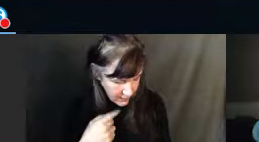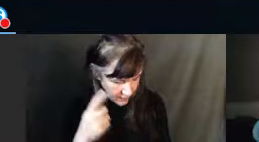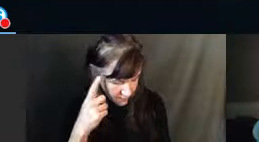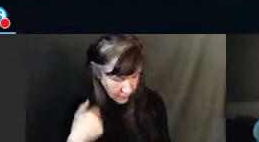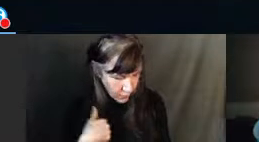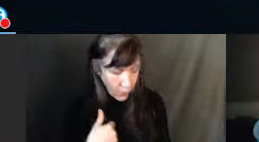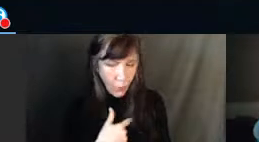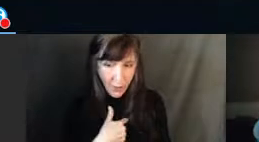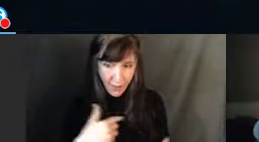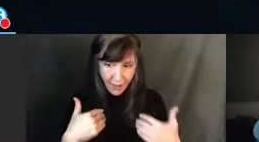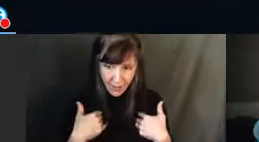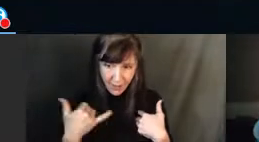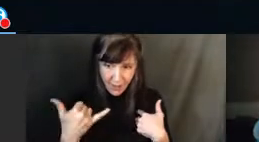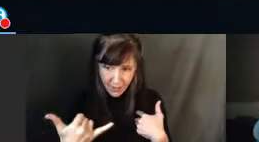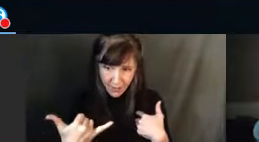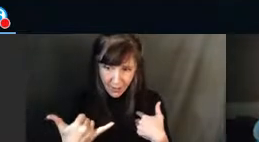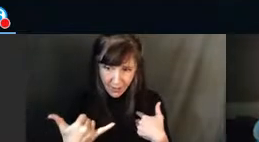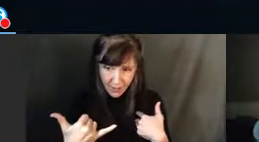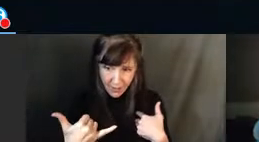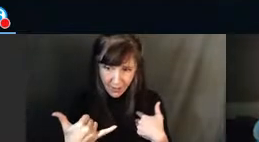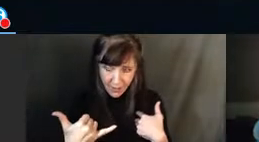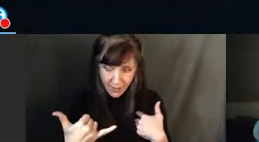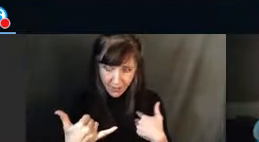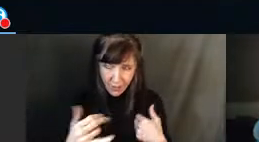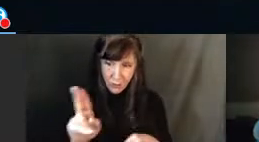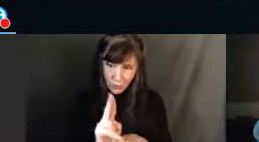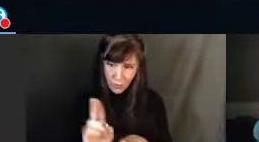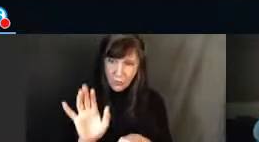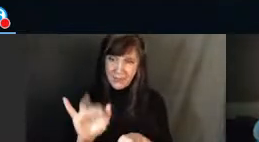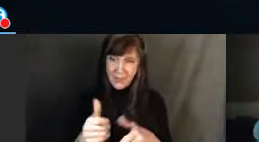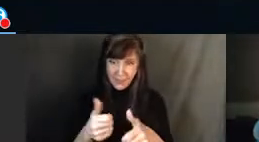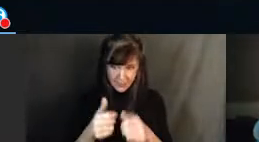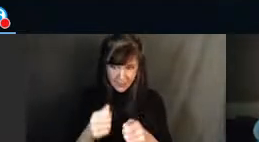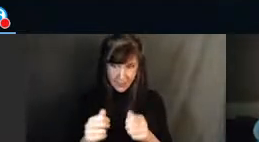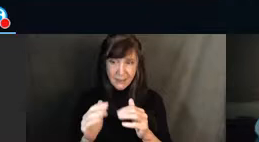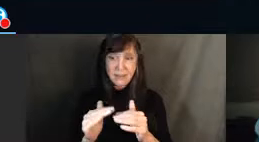that now to use the text system.